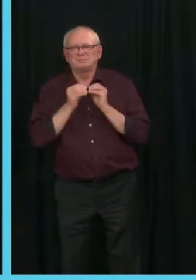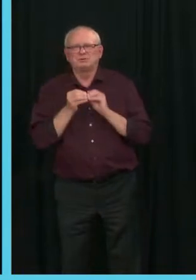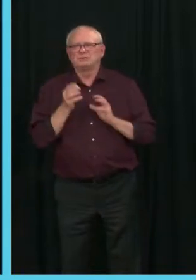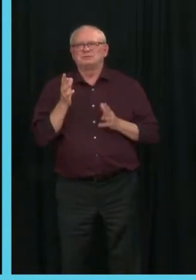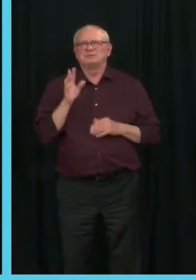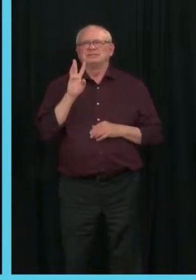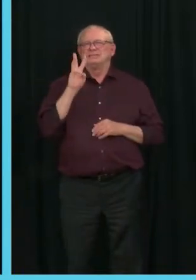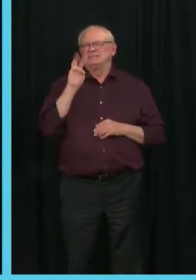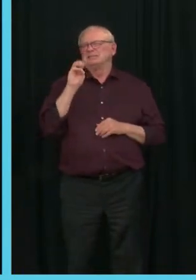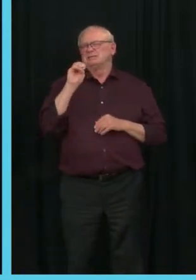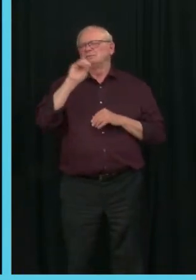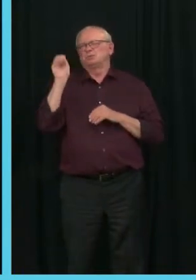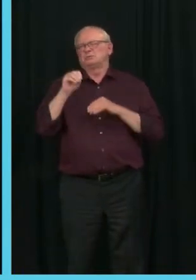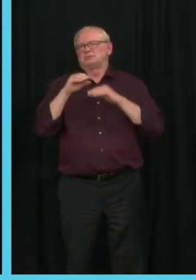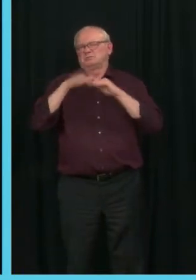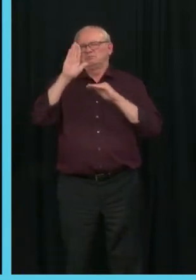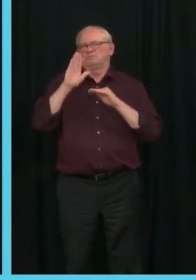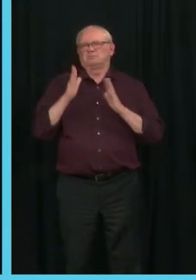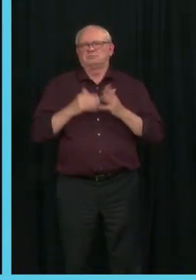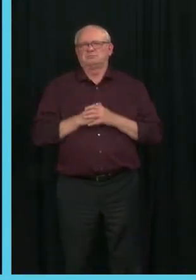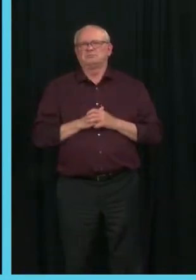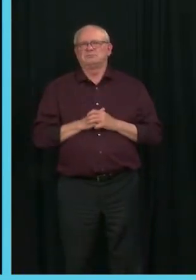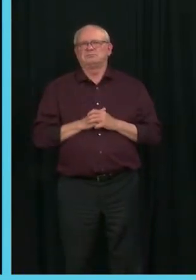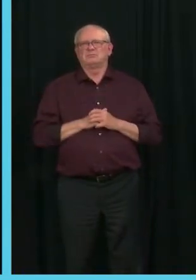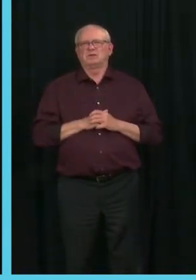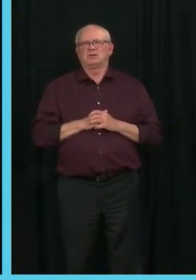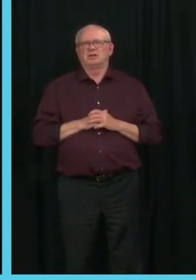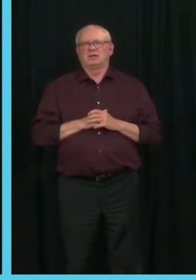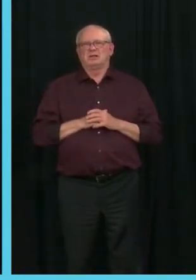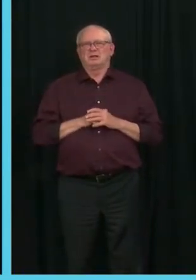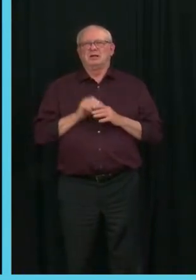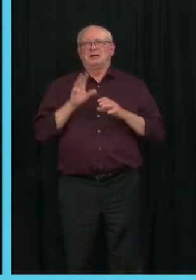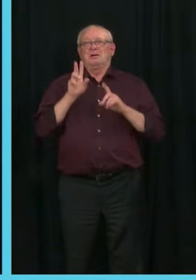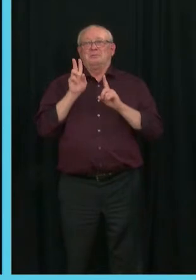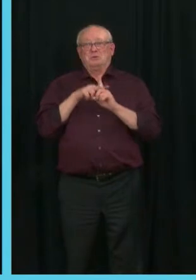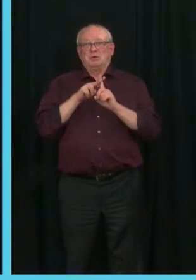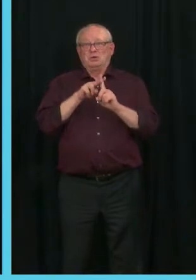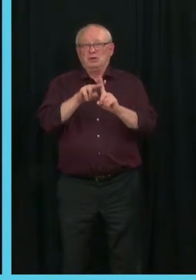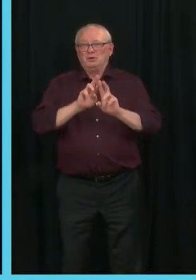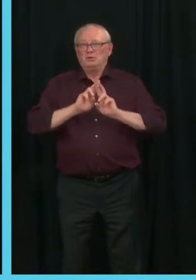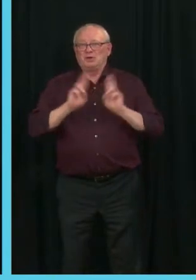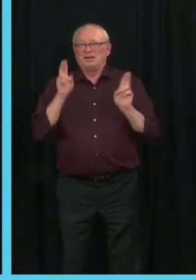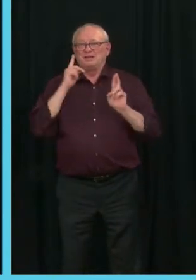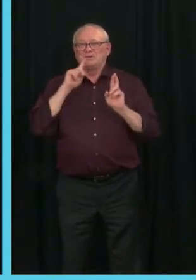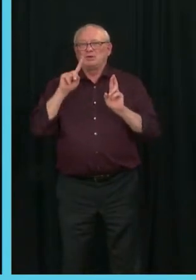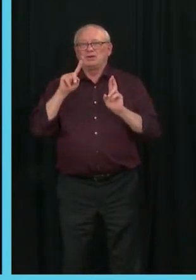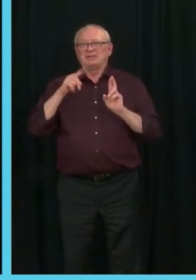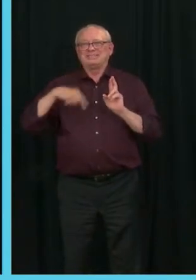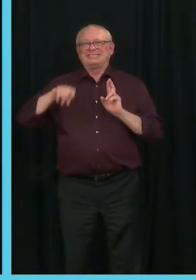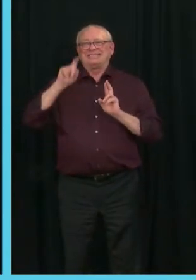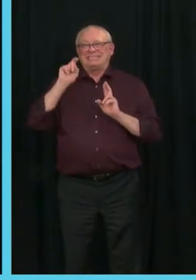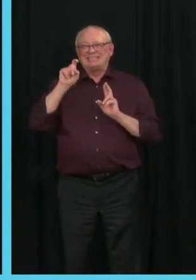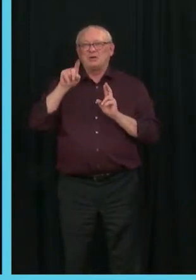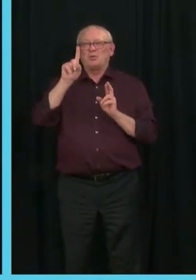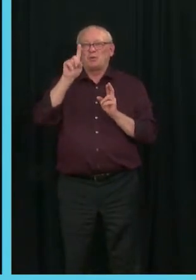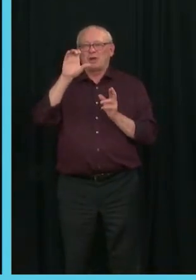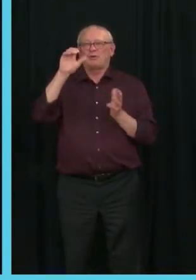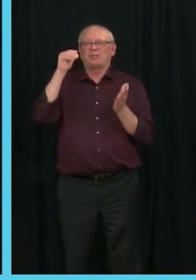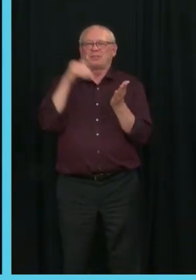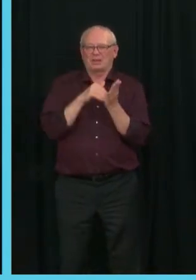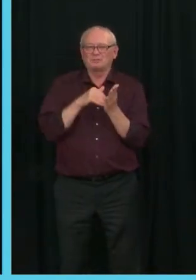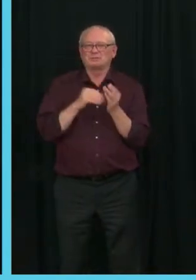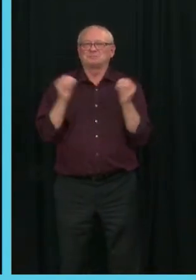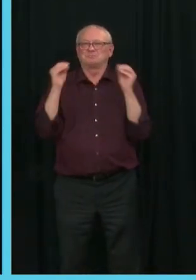first dose bookings for our system in the next 7 days, but we need 100,000. We need to hit about 100,000